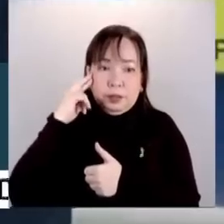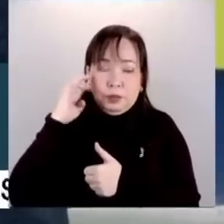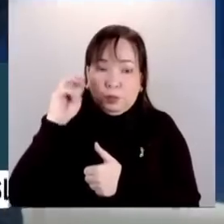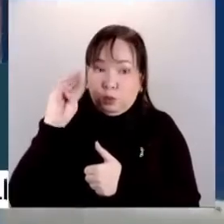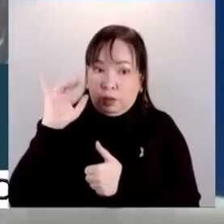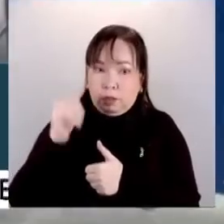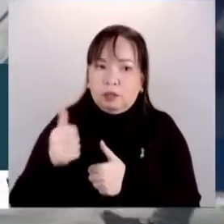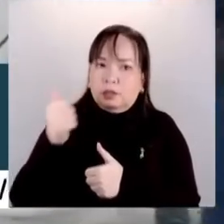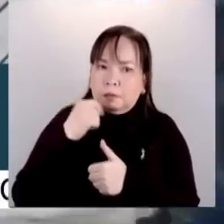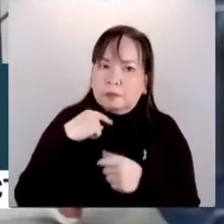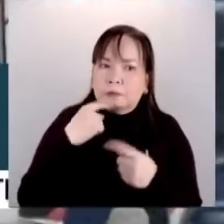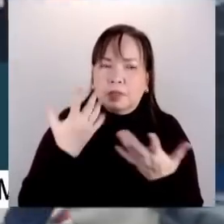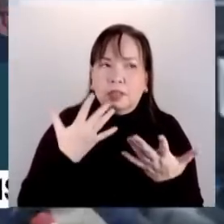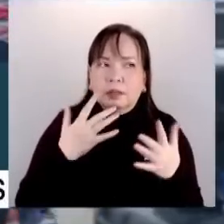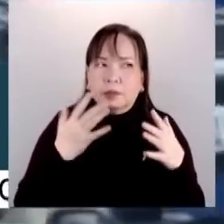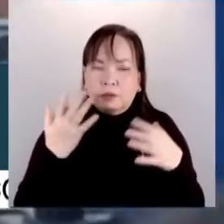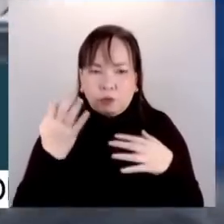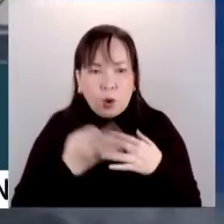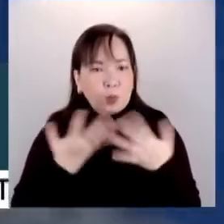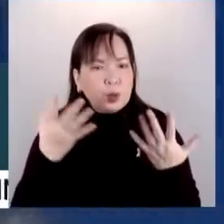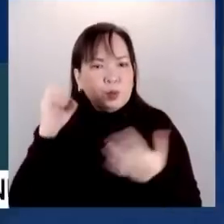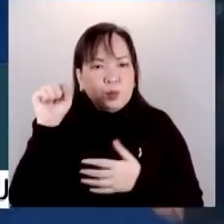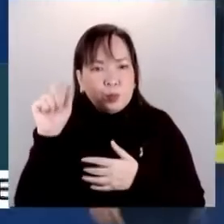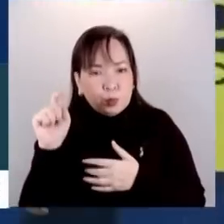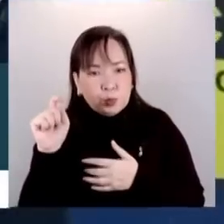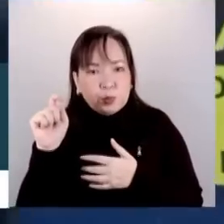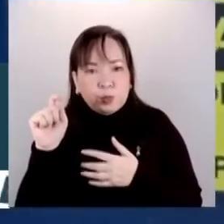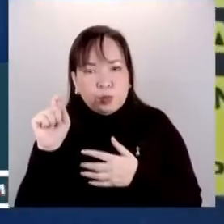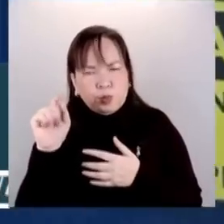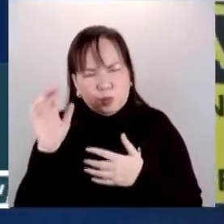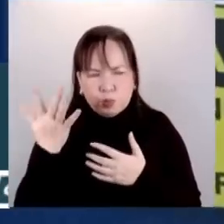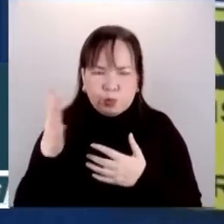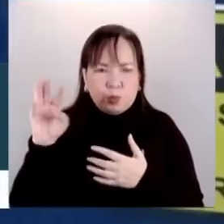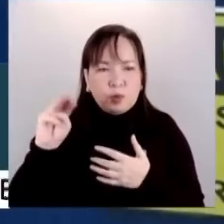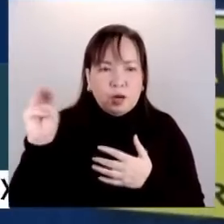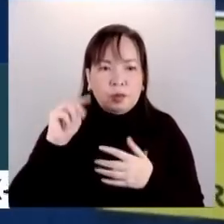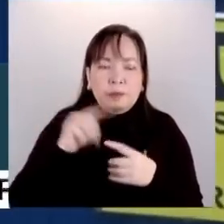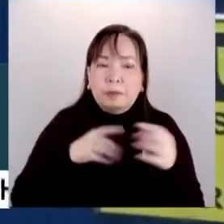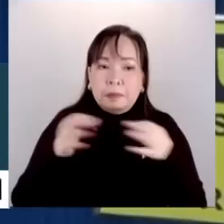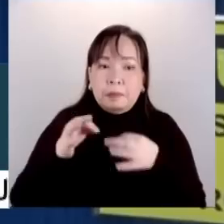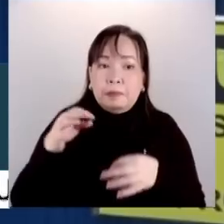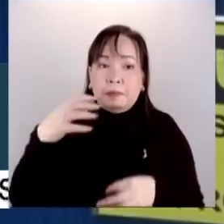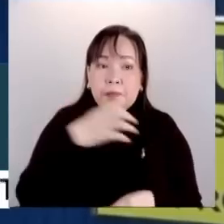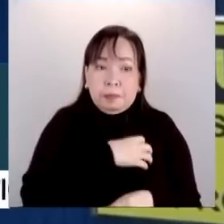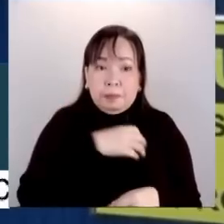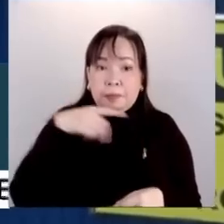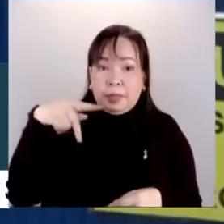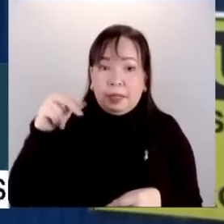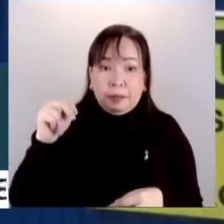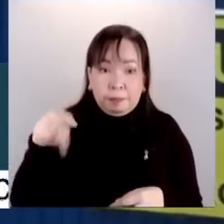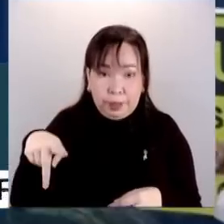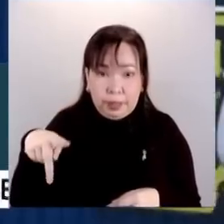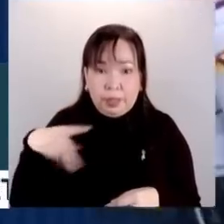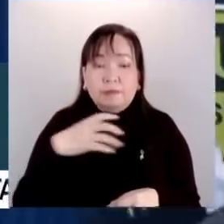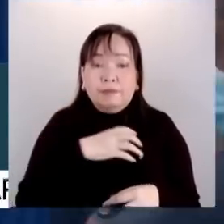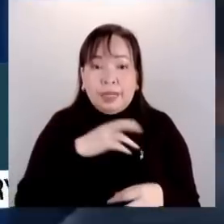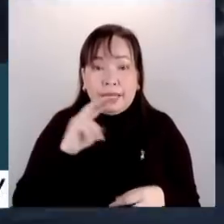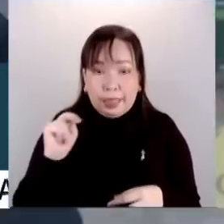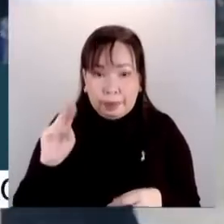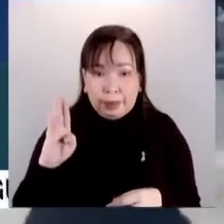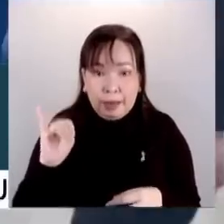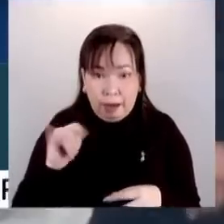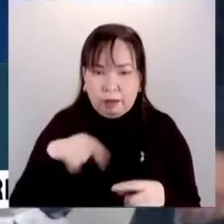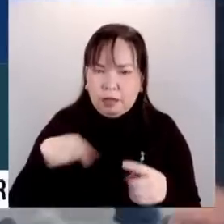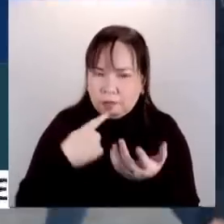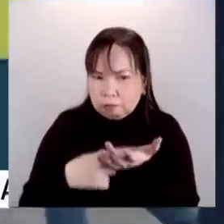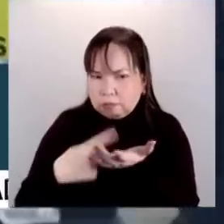the additional raps by Saturday or Monday, but he explained earlier that the Philippine National Police and the National Bureau of Investigation are still discussing the cases,